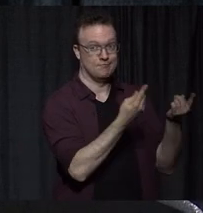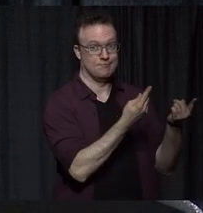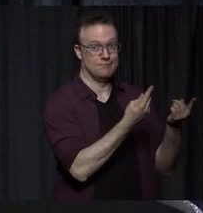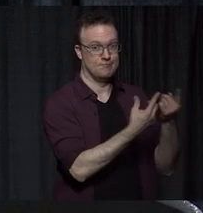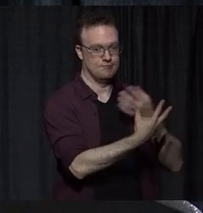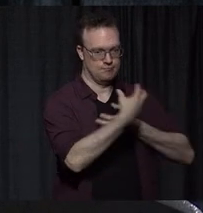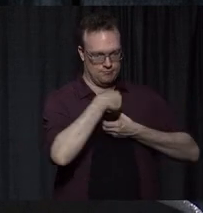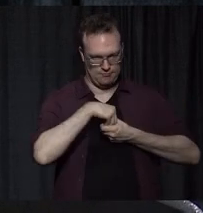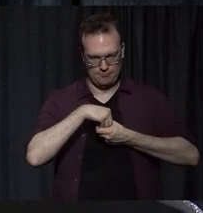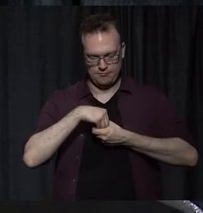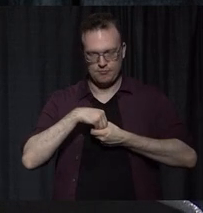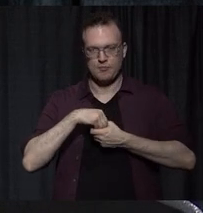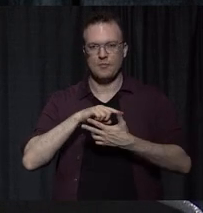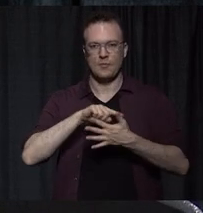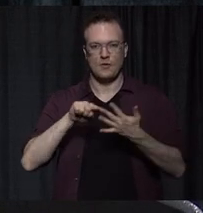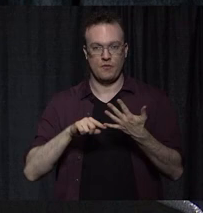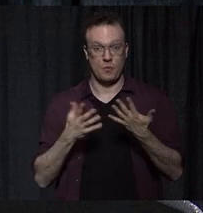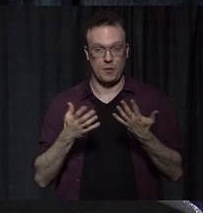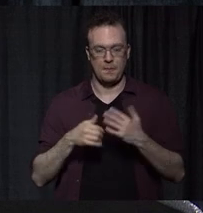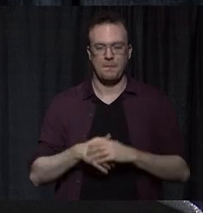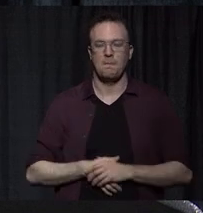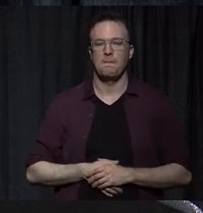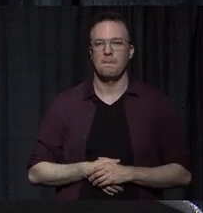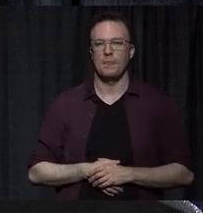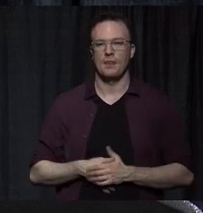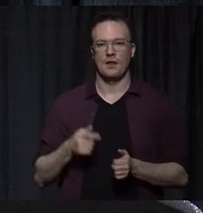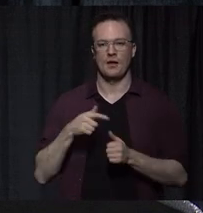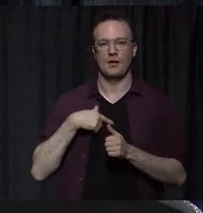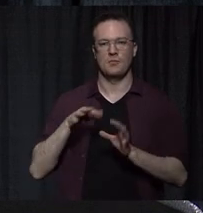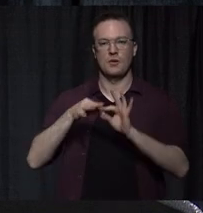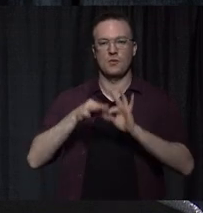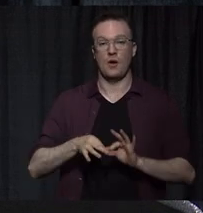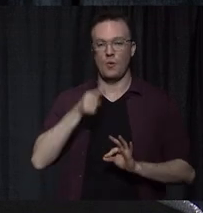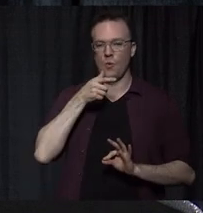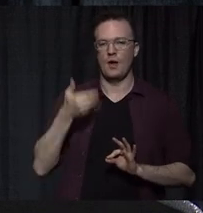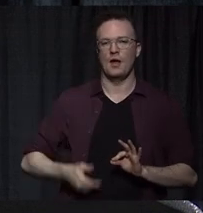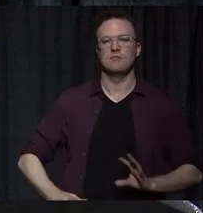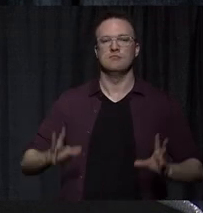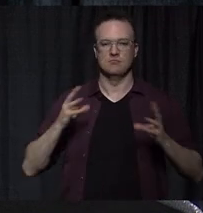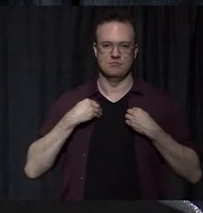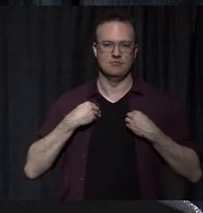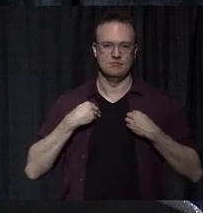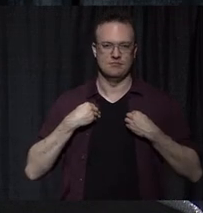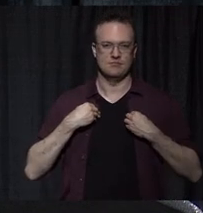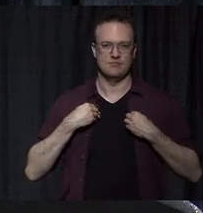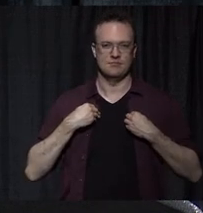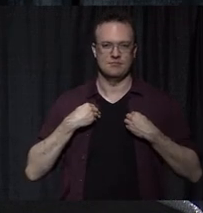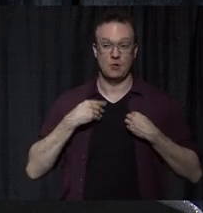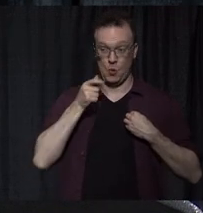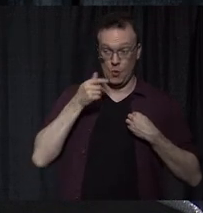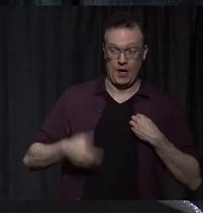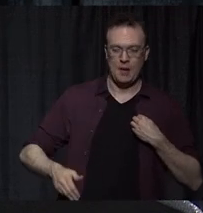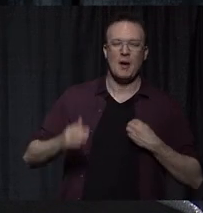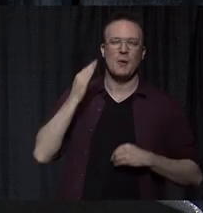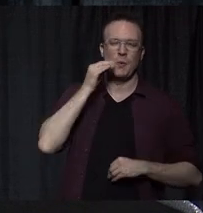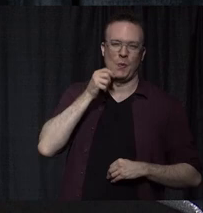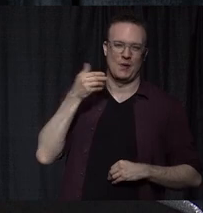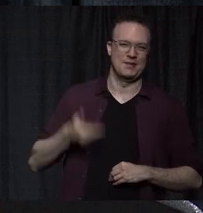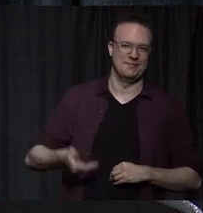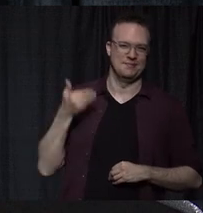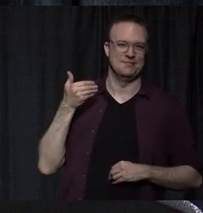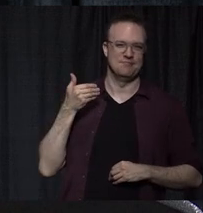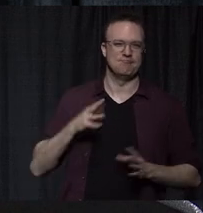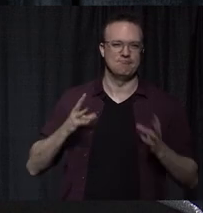And a couple of the things. I'm grounded in who I am. I know who I am. It's